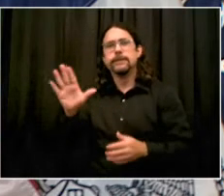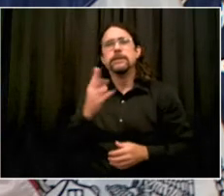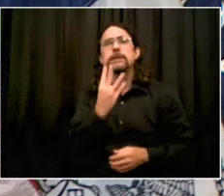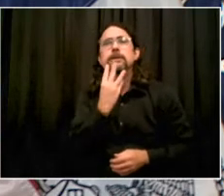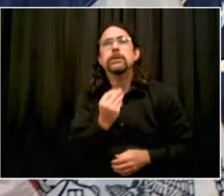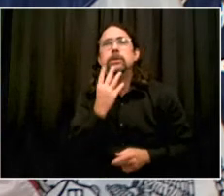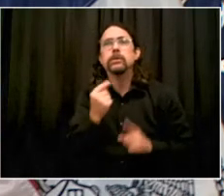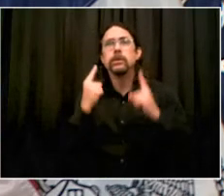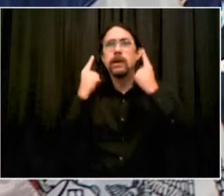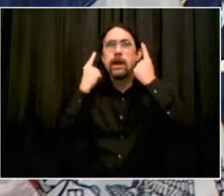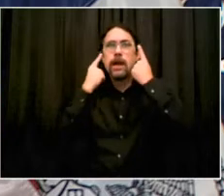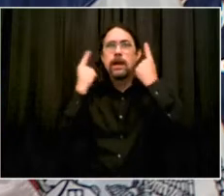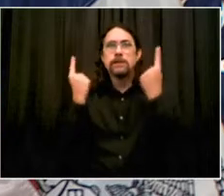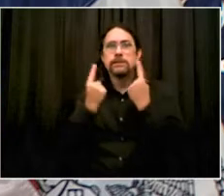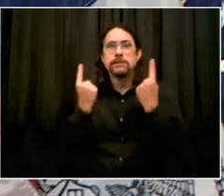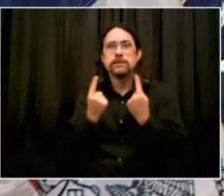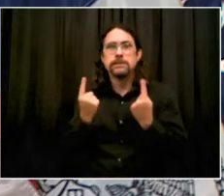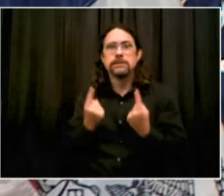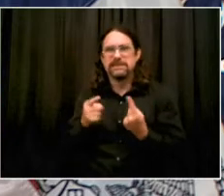start with